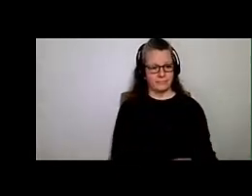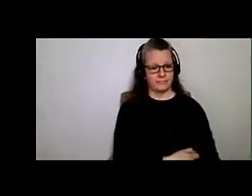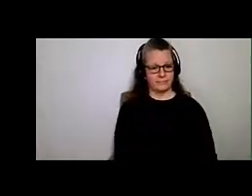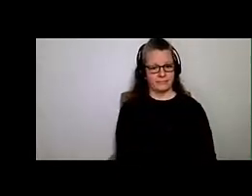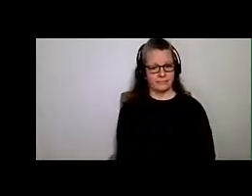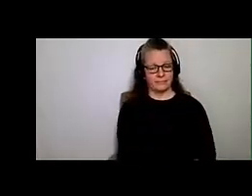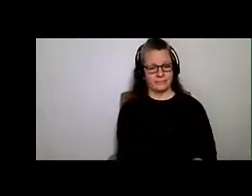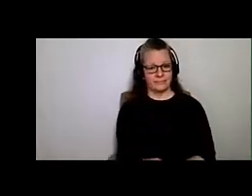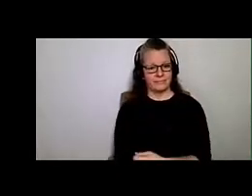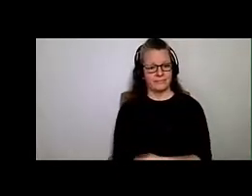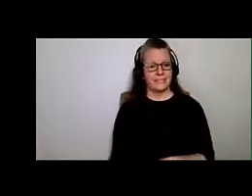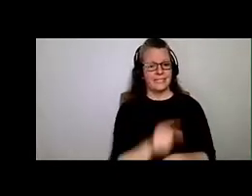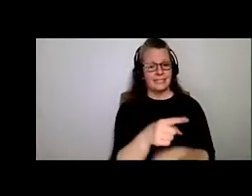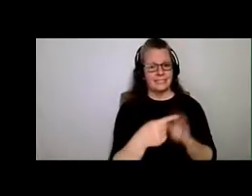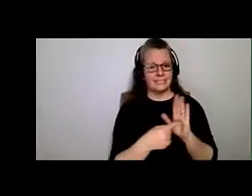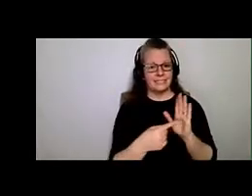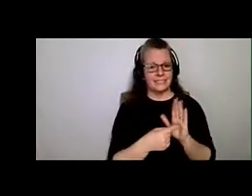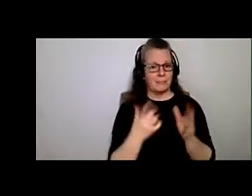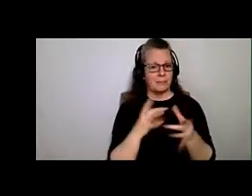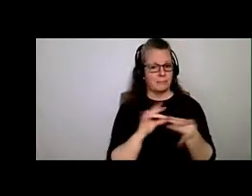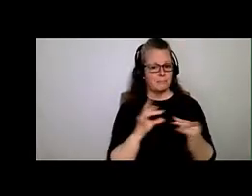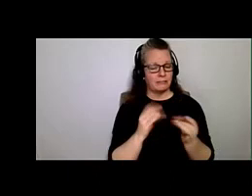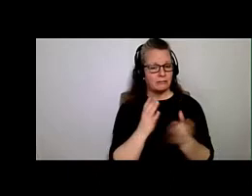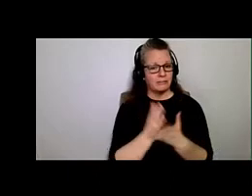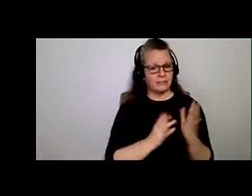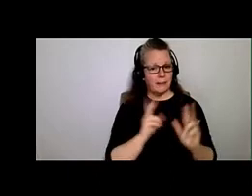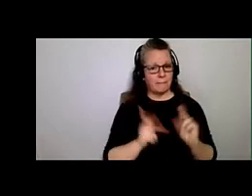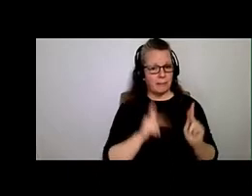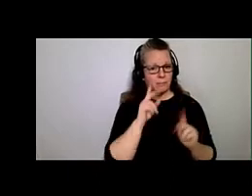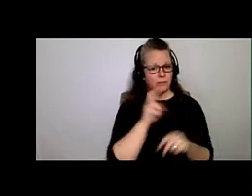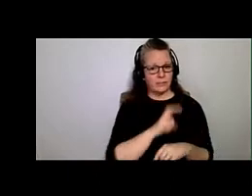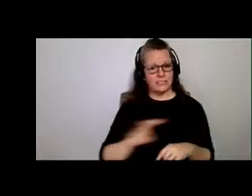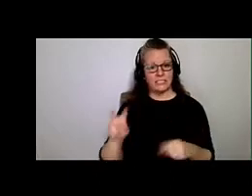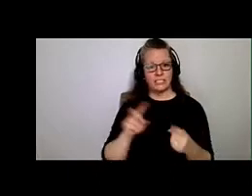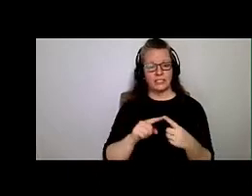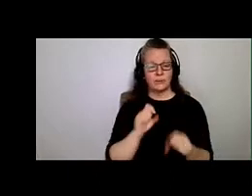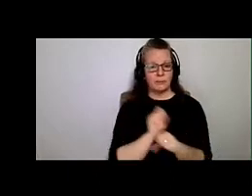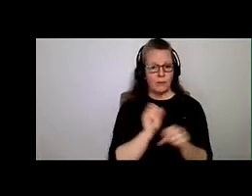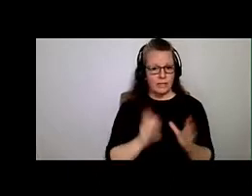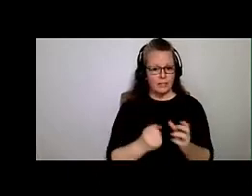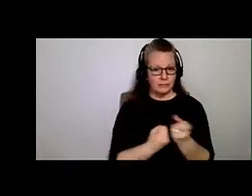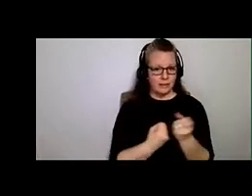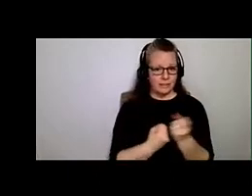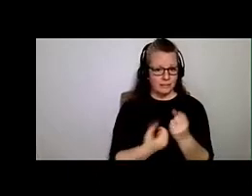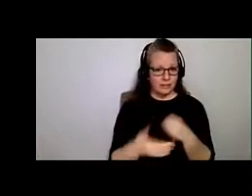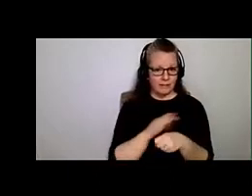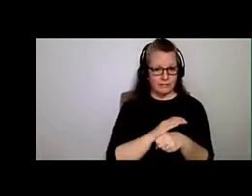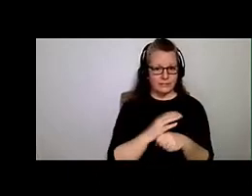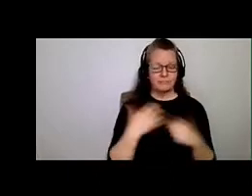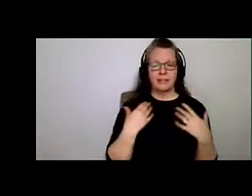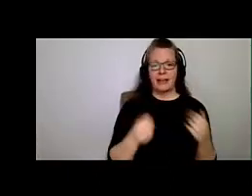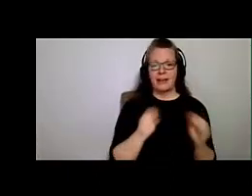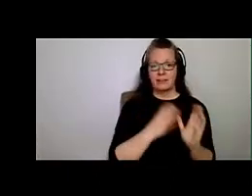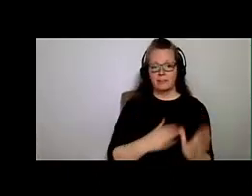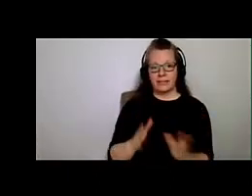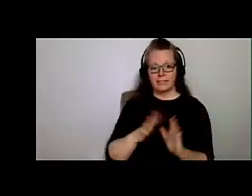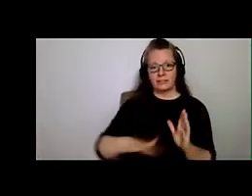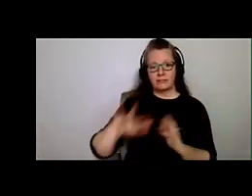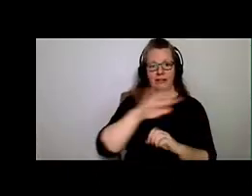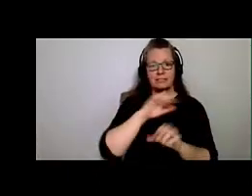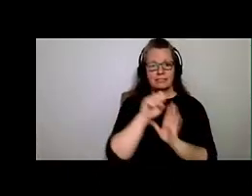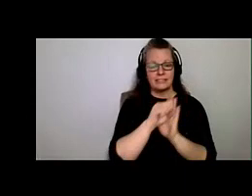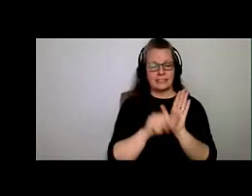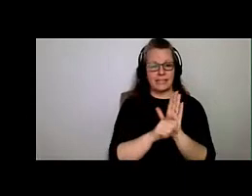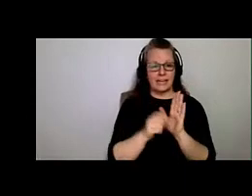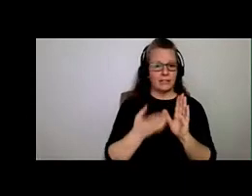example. As I mentioned, some folks will be transitioning to employer-sponsored coverage. Health plans across the state are stepping